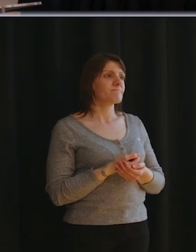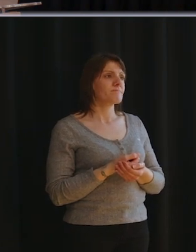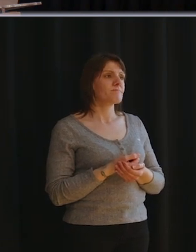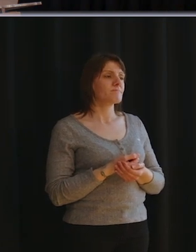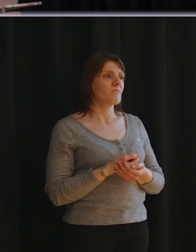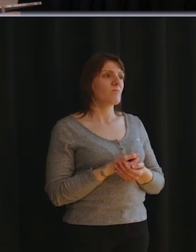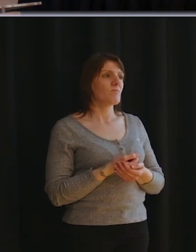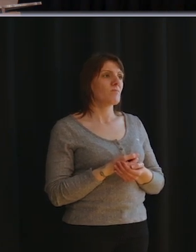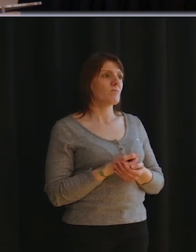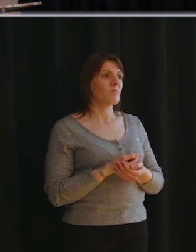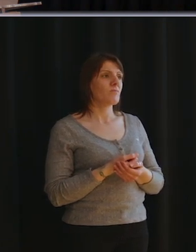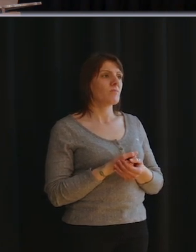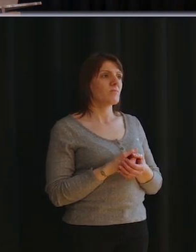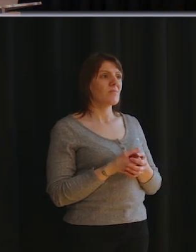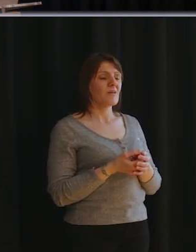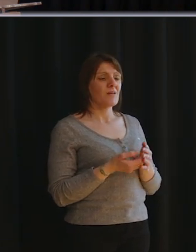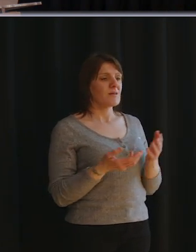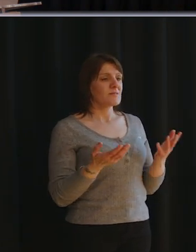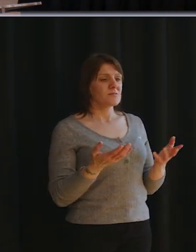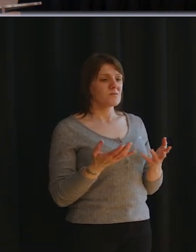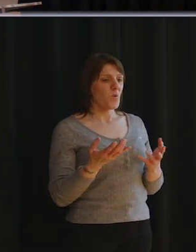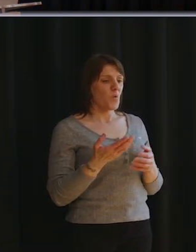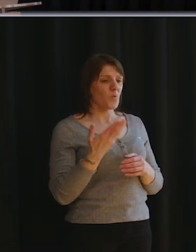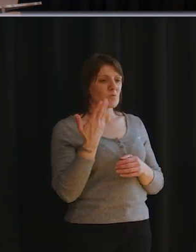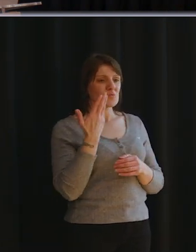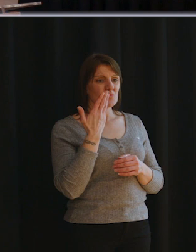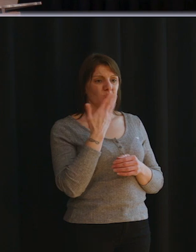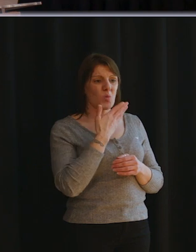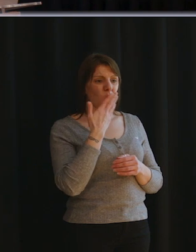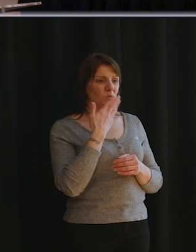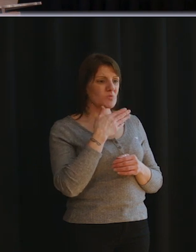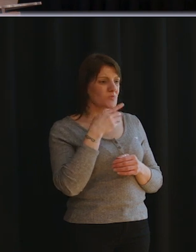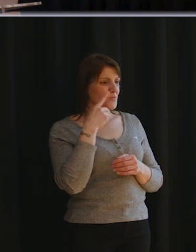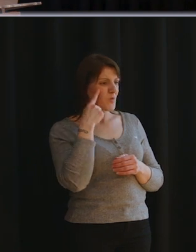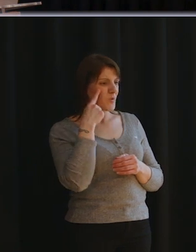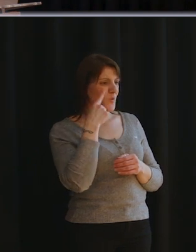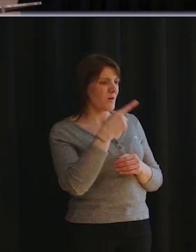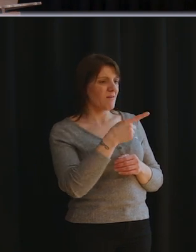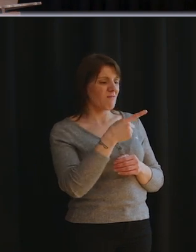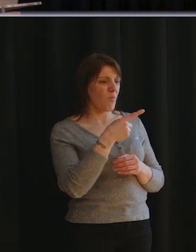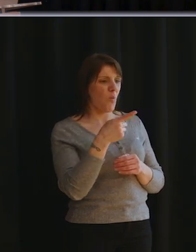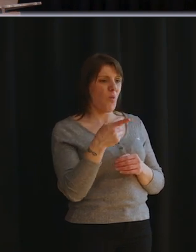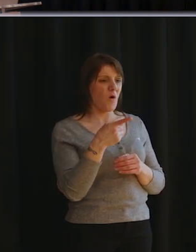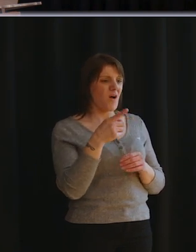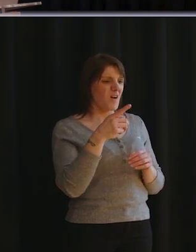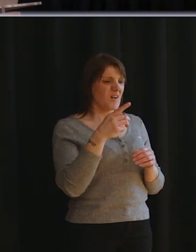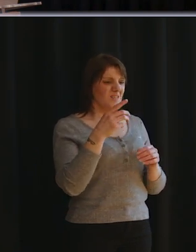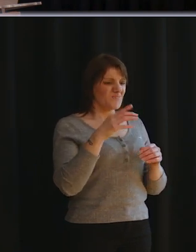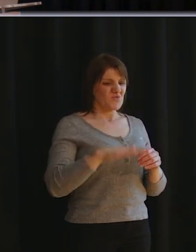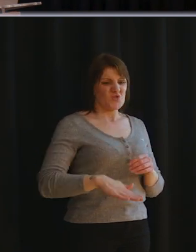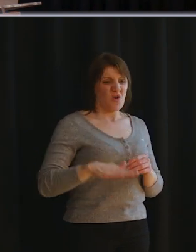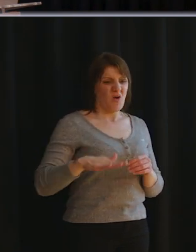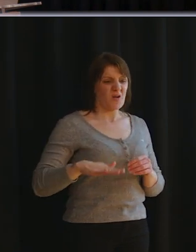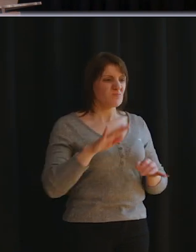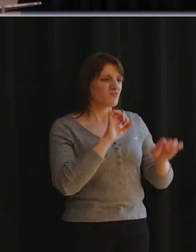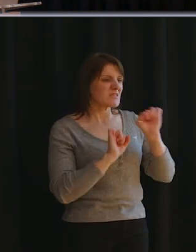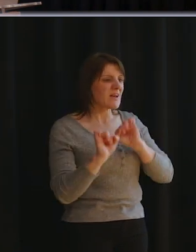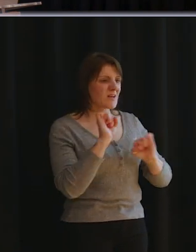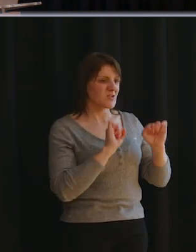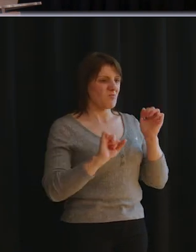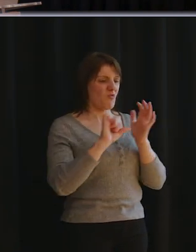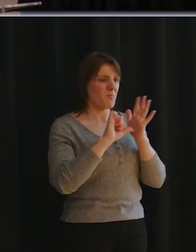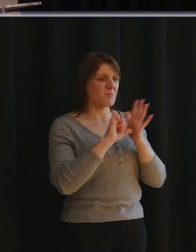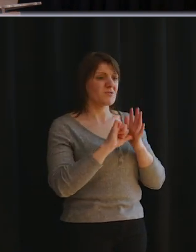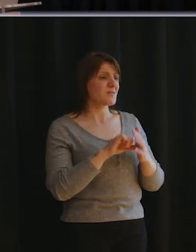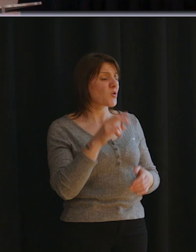for child protection issues, they're not looking out for disability issues, and so they're looking at you as you're the problem and not wanting to